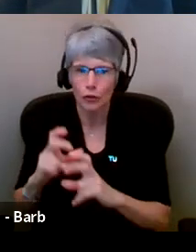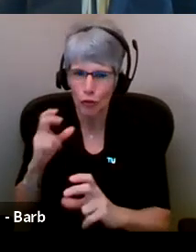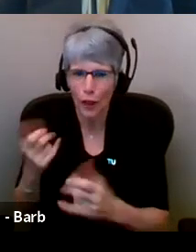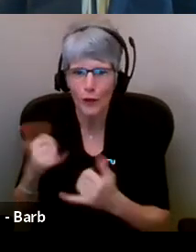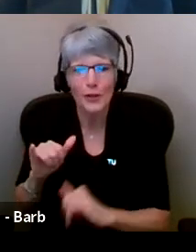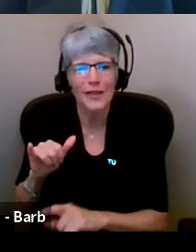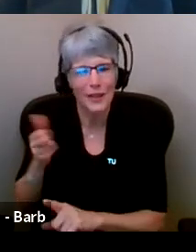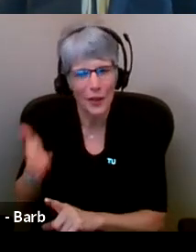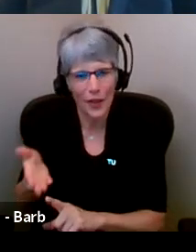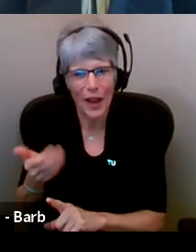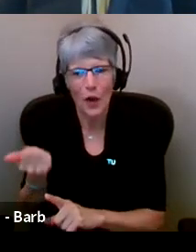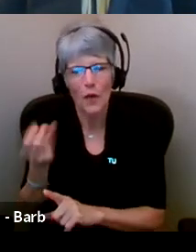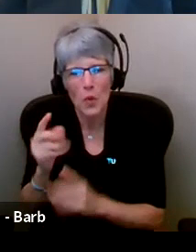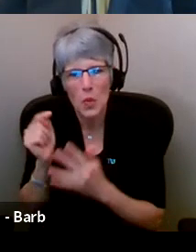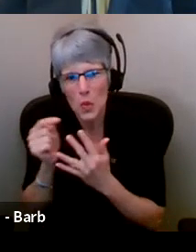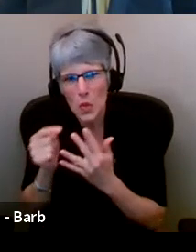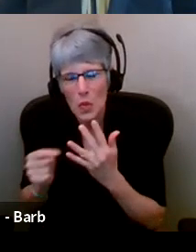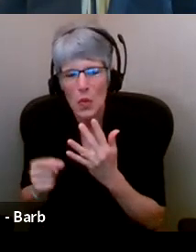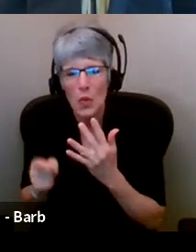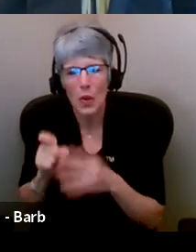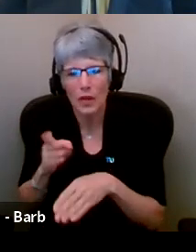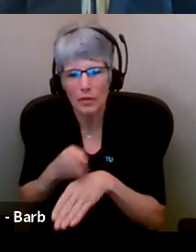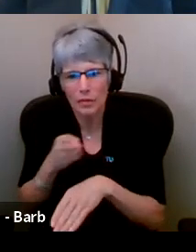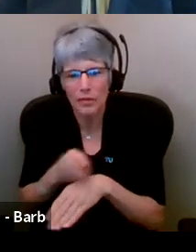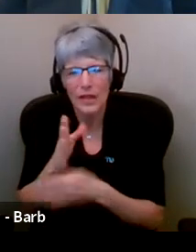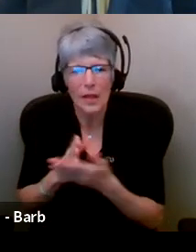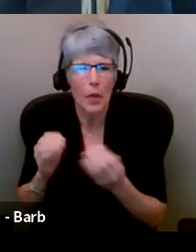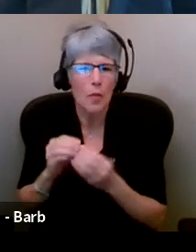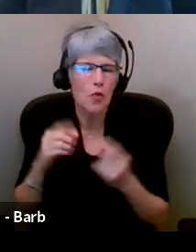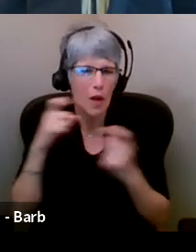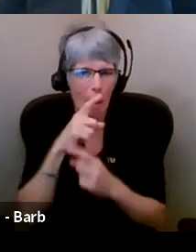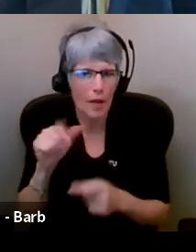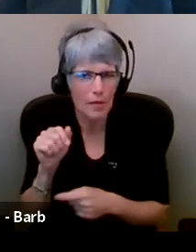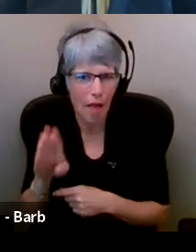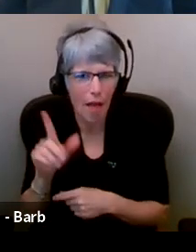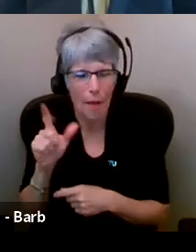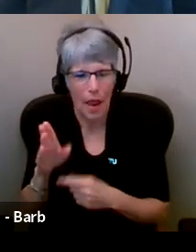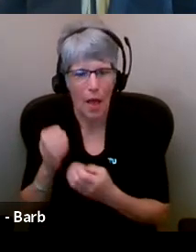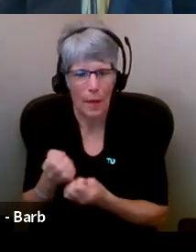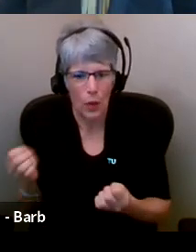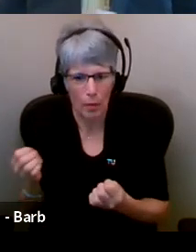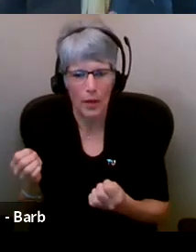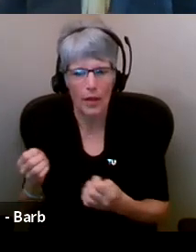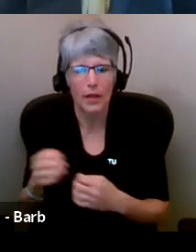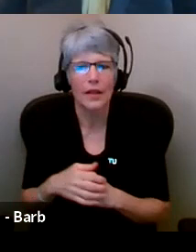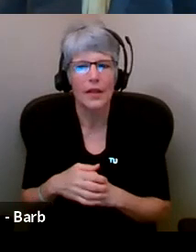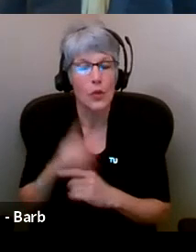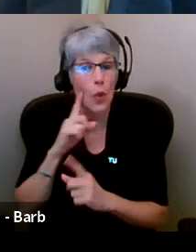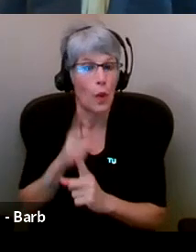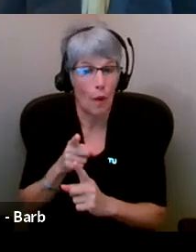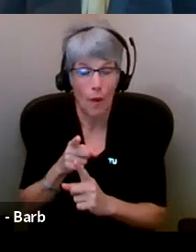few changes that we're making to some of the more complex labs and lab equipment in that building, and the intent is for all of that to be